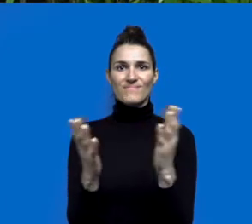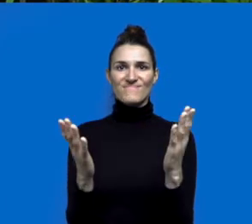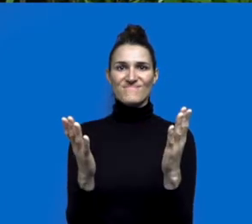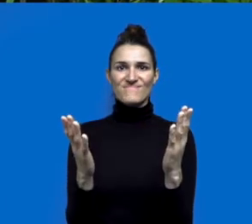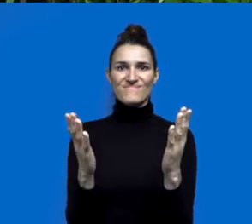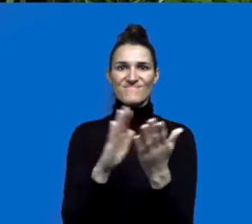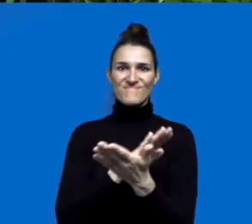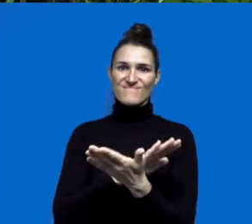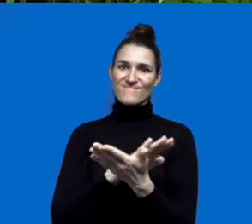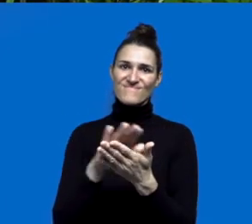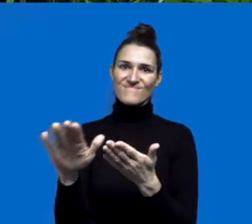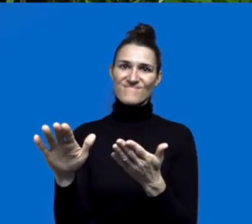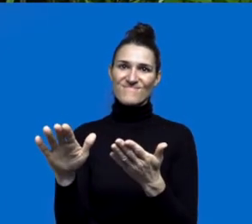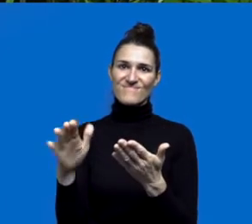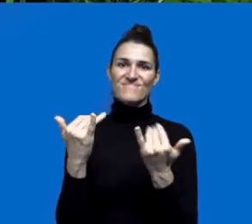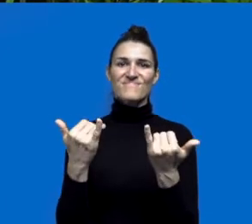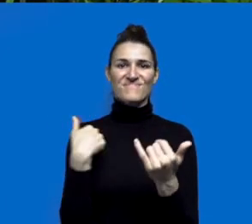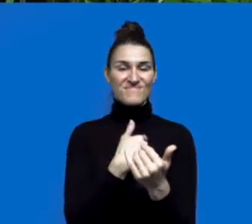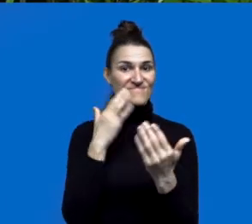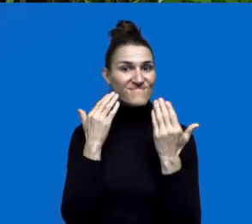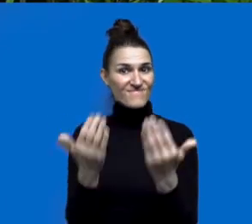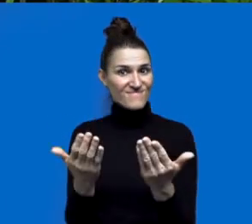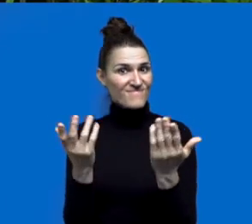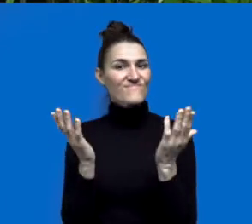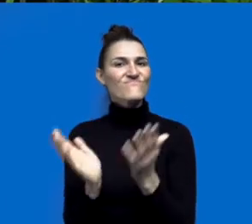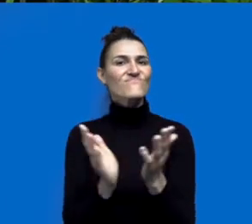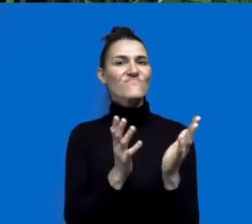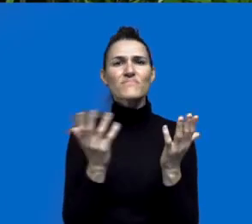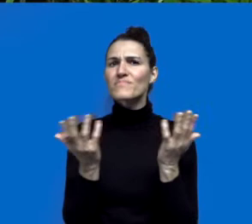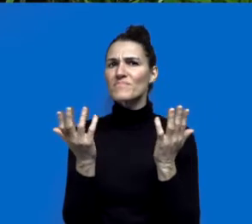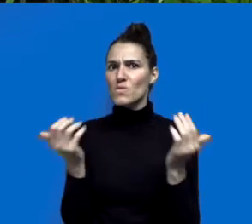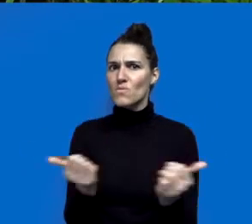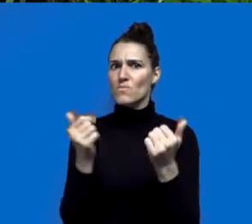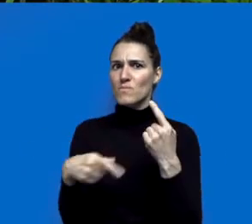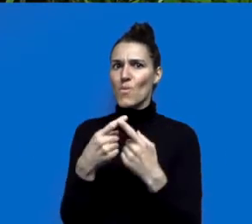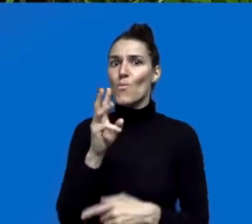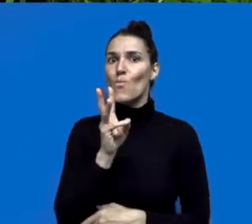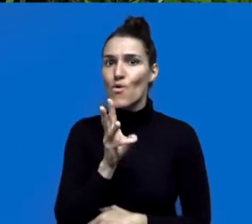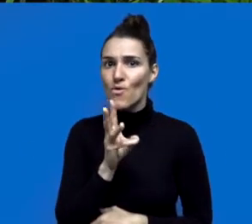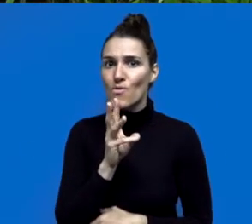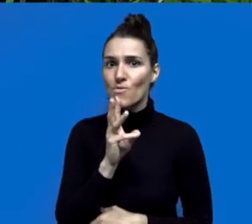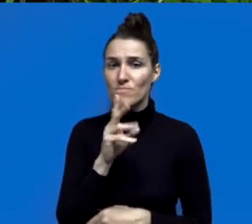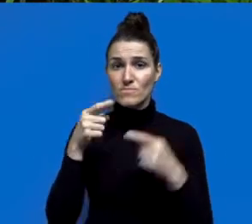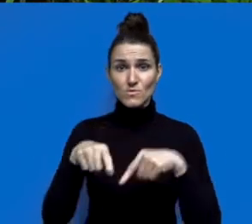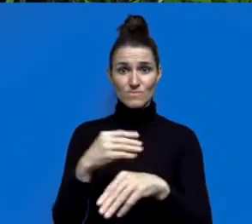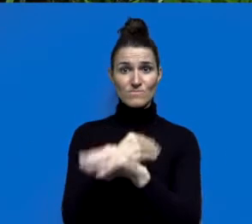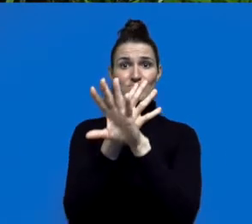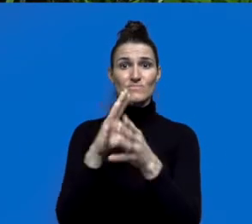sam. Nice. We're going to be talking a lot about water today during Virtual